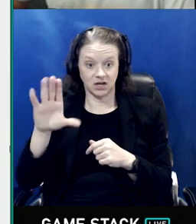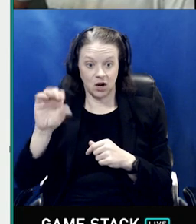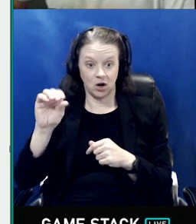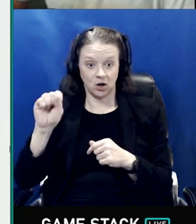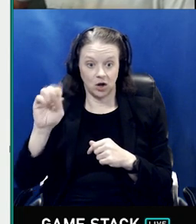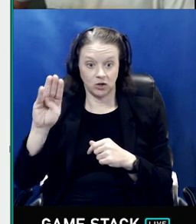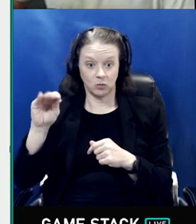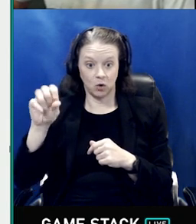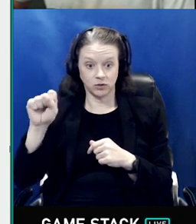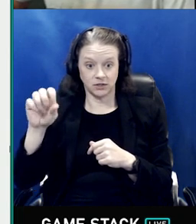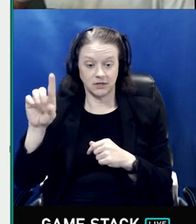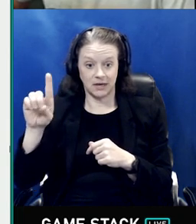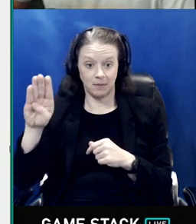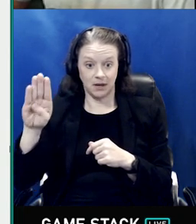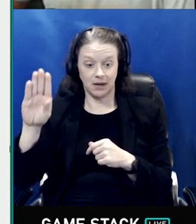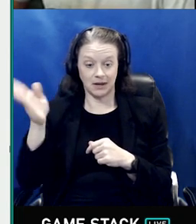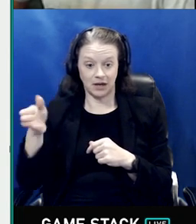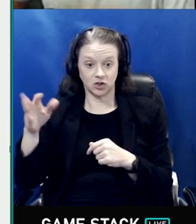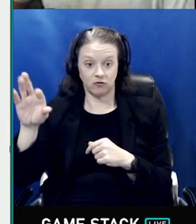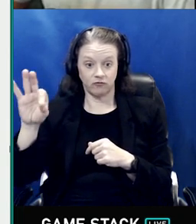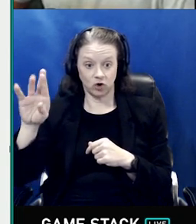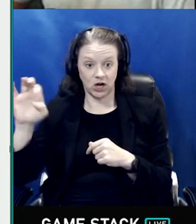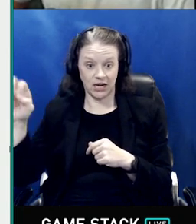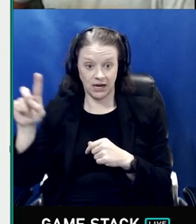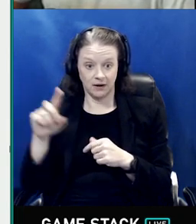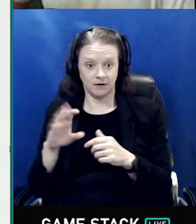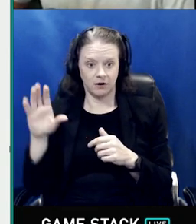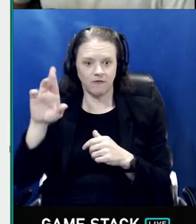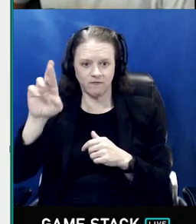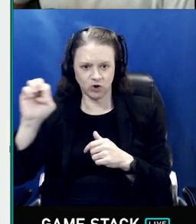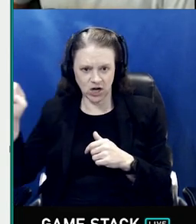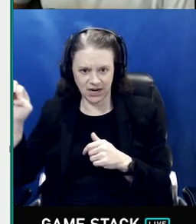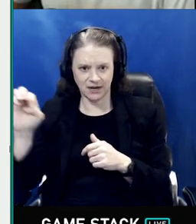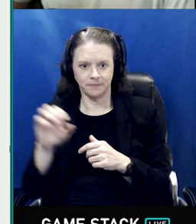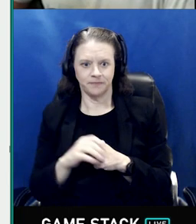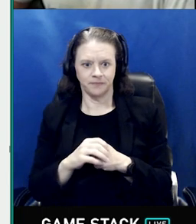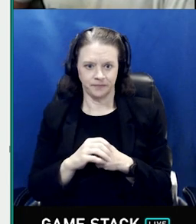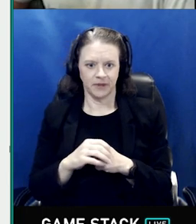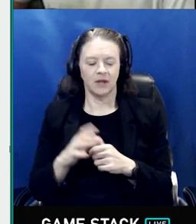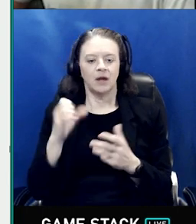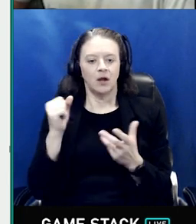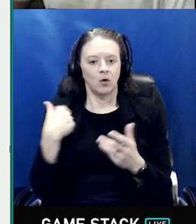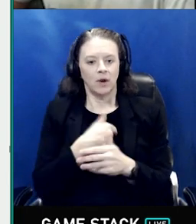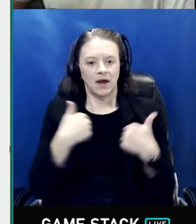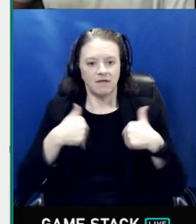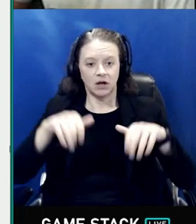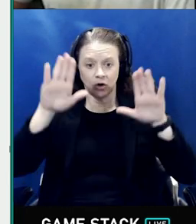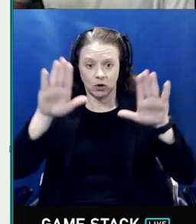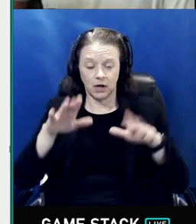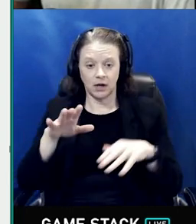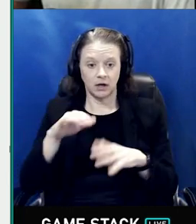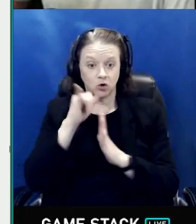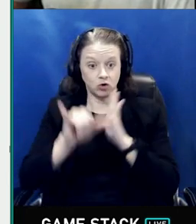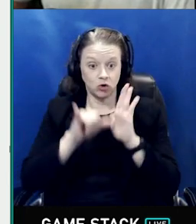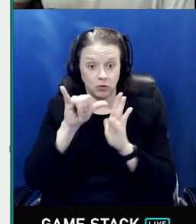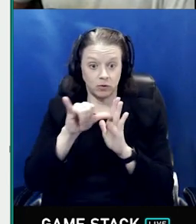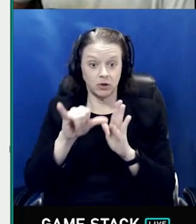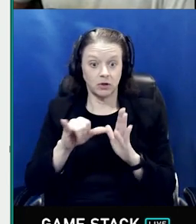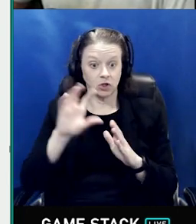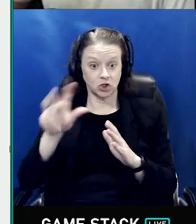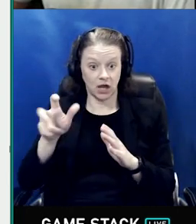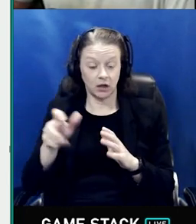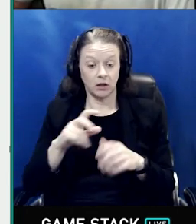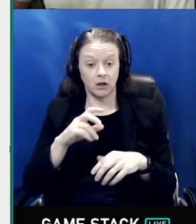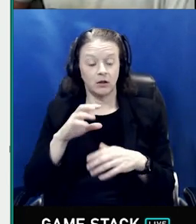akams.com/CosmosDB-free. Next, we have a great YouTube channel with lots of great how-to videos, and some are full-length